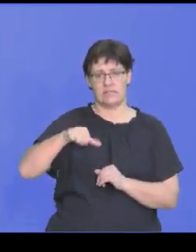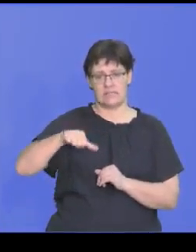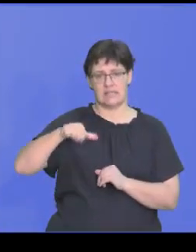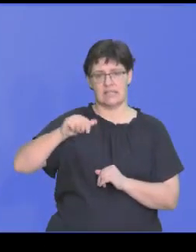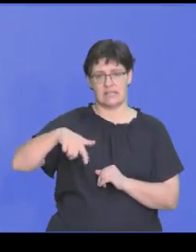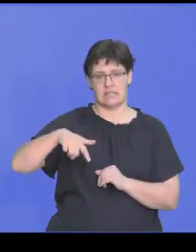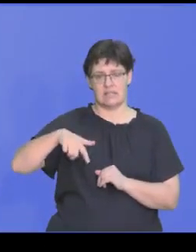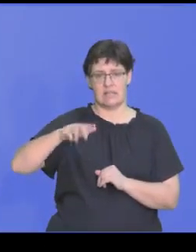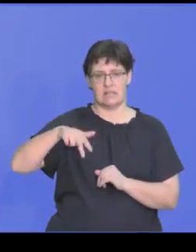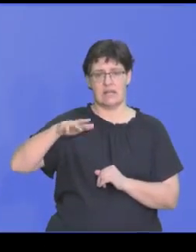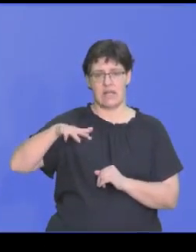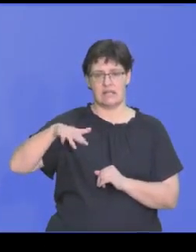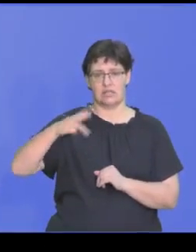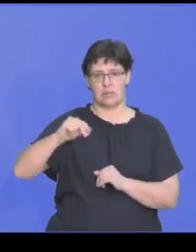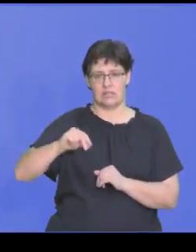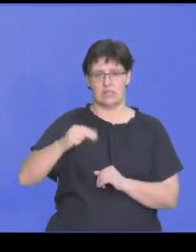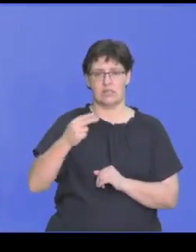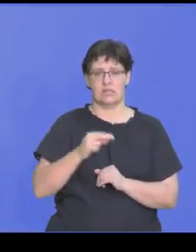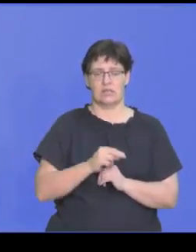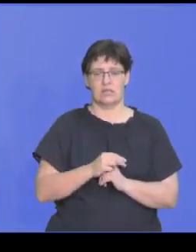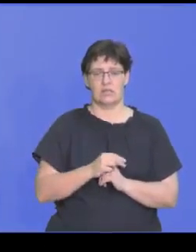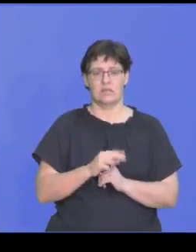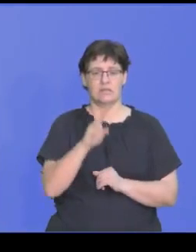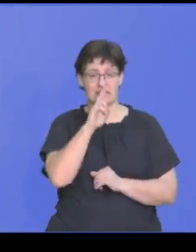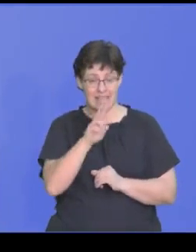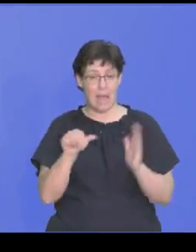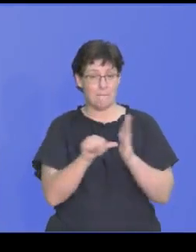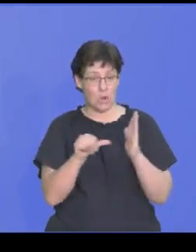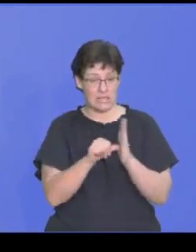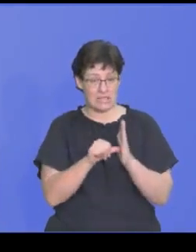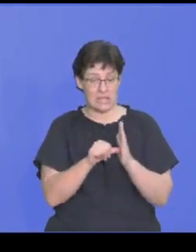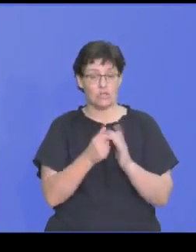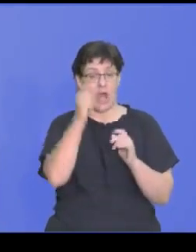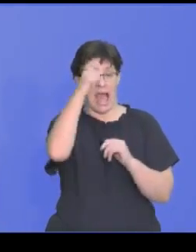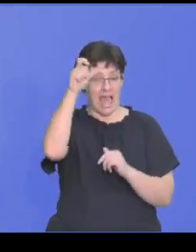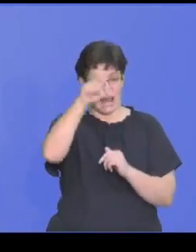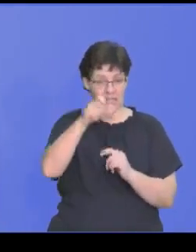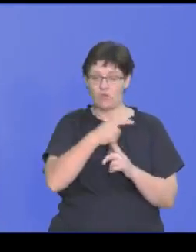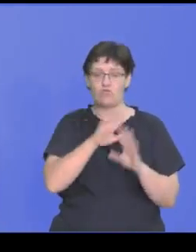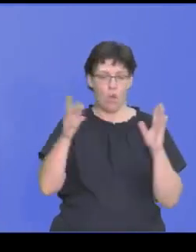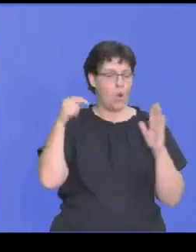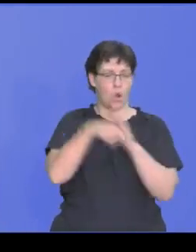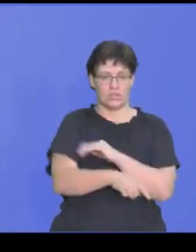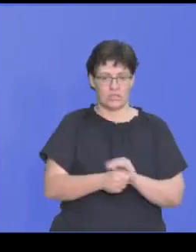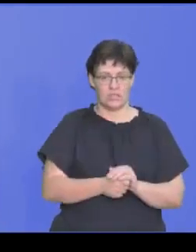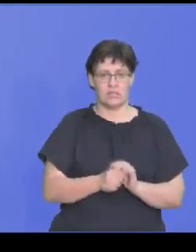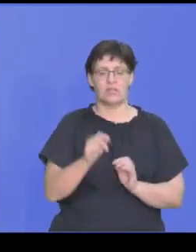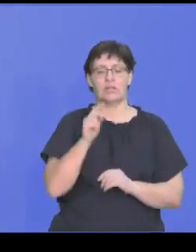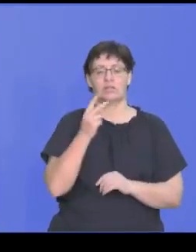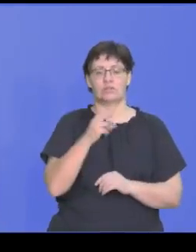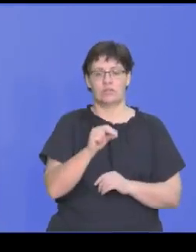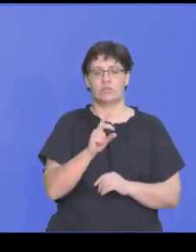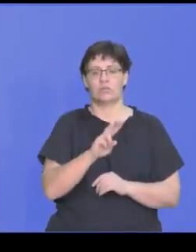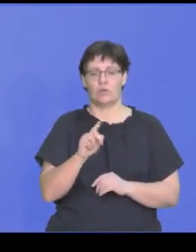15, 16, 18, 19, 20. You see how important it is to actually highlight so you don't get lost. That was on